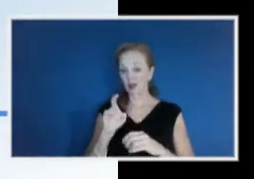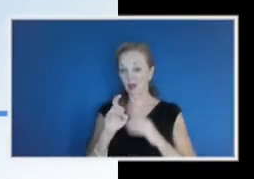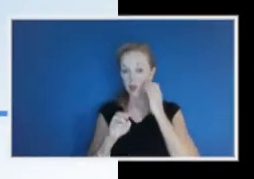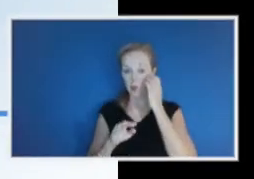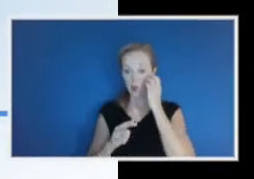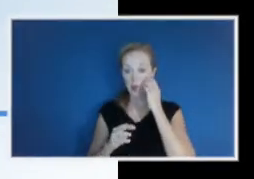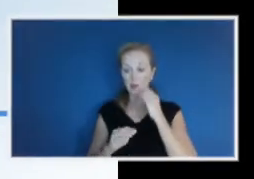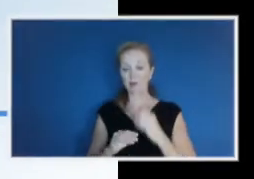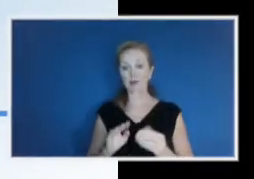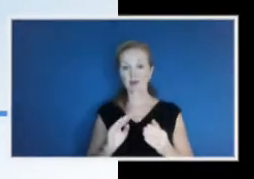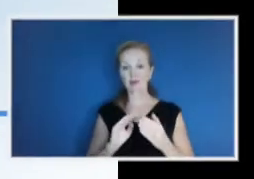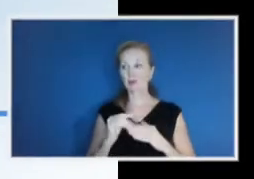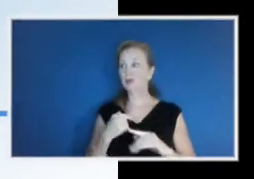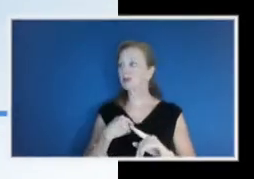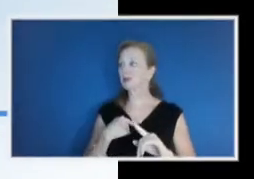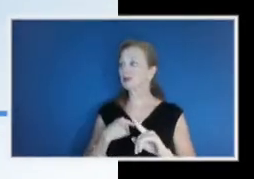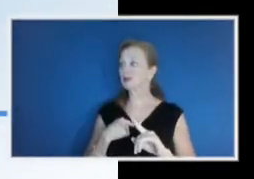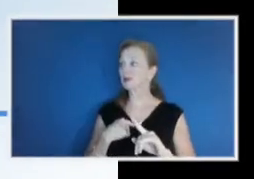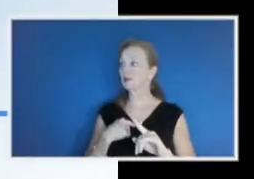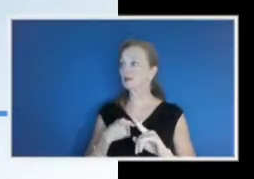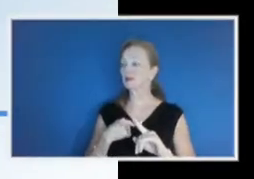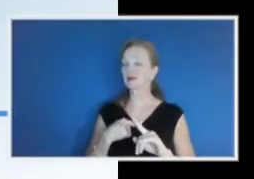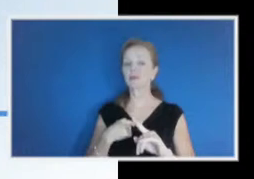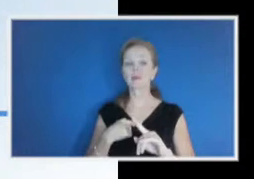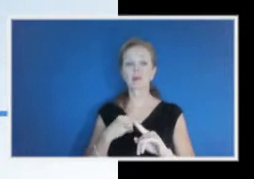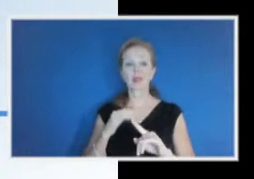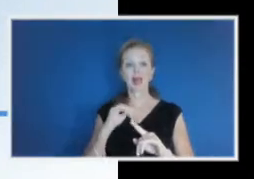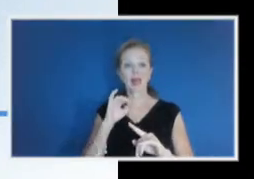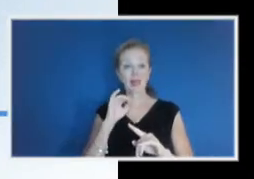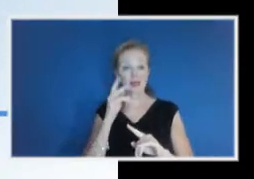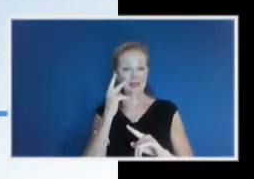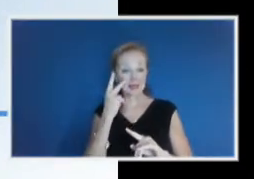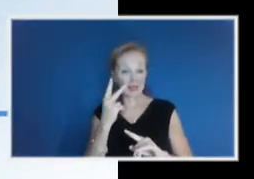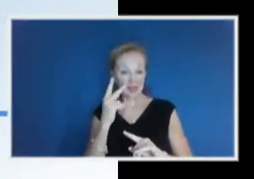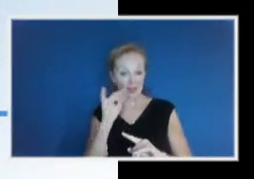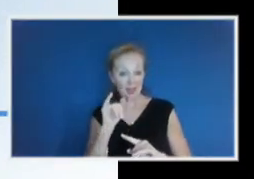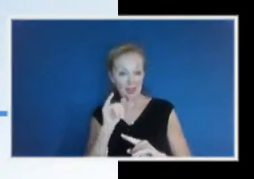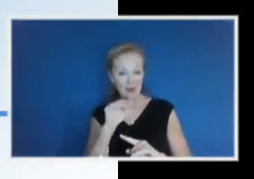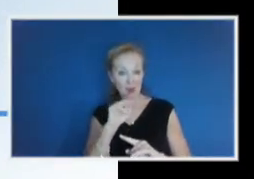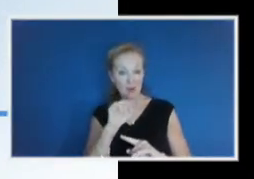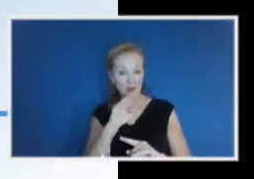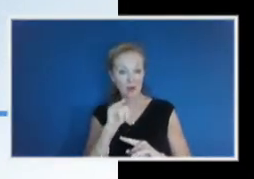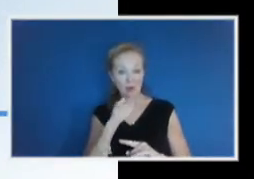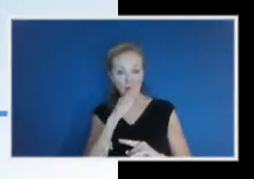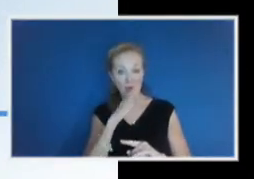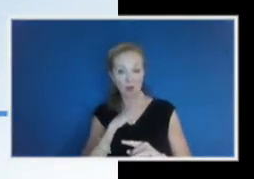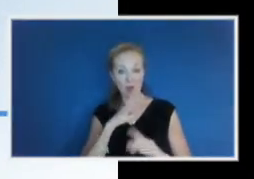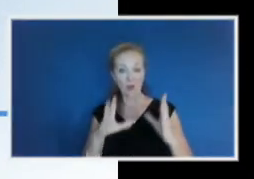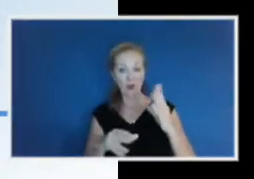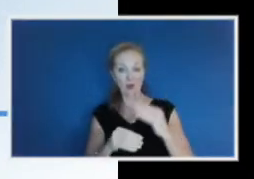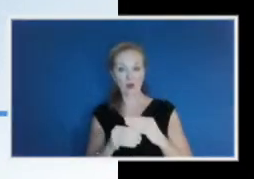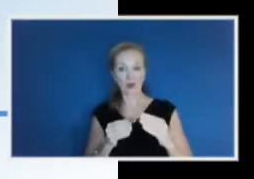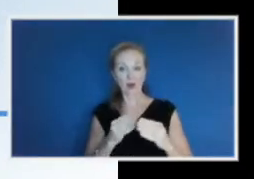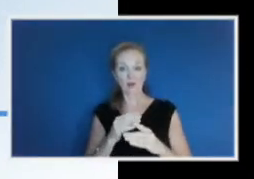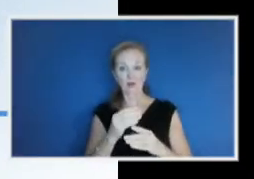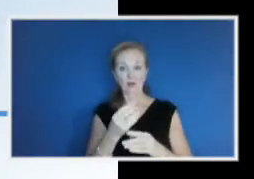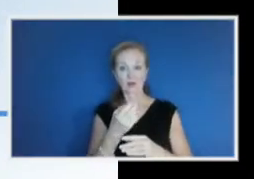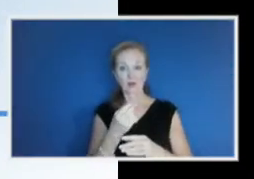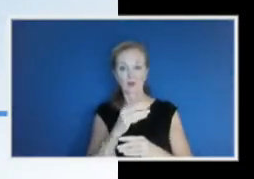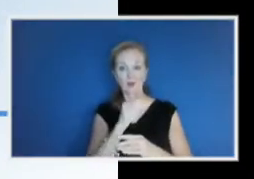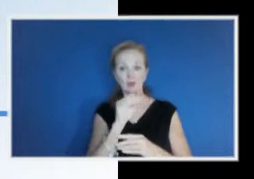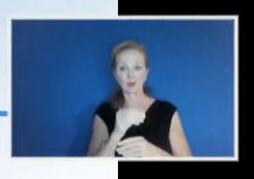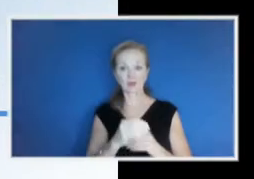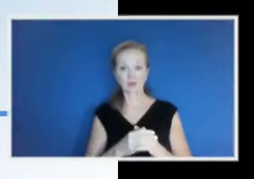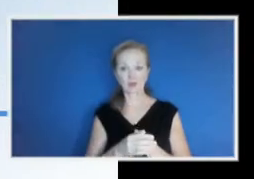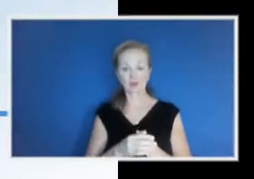areas? You see there that minorities and women received as a total a little bit over 12% of